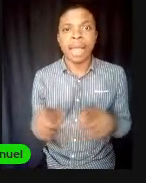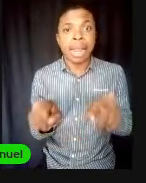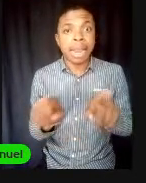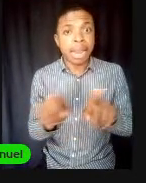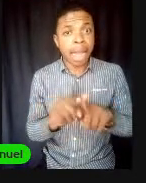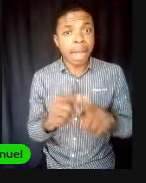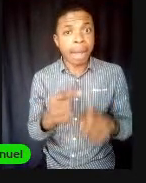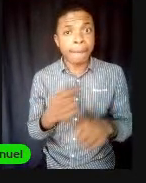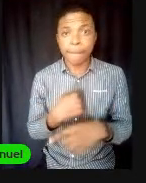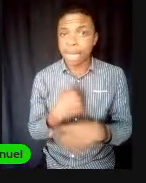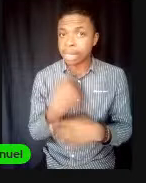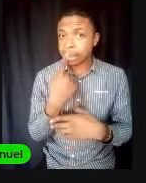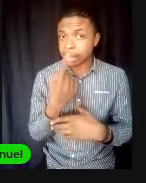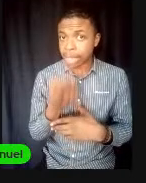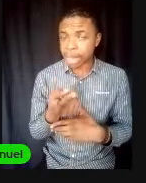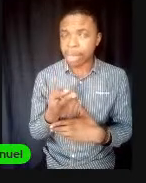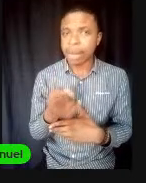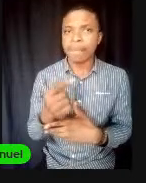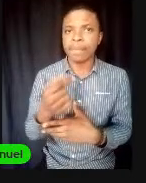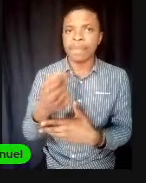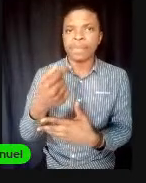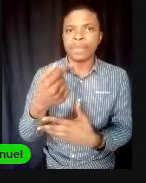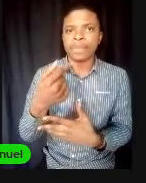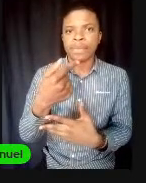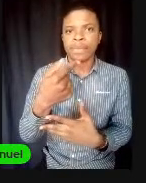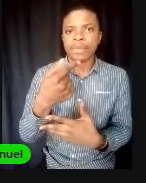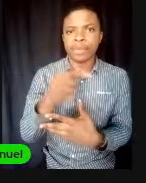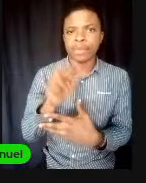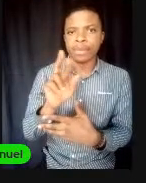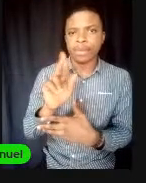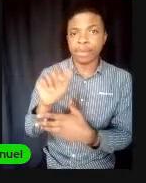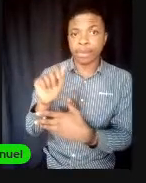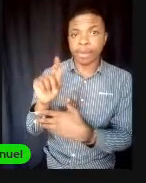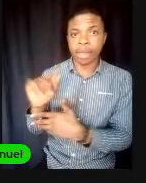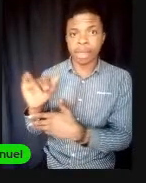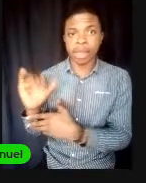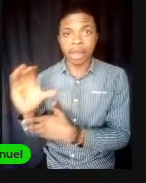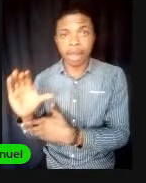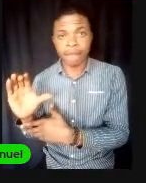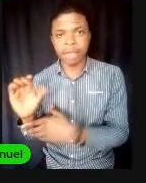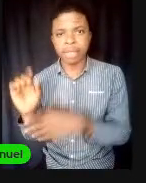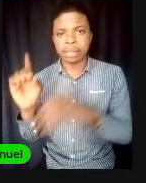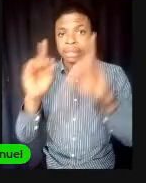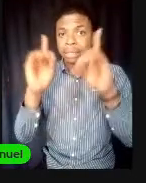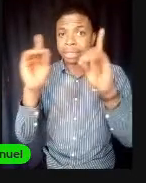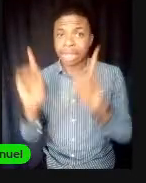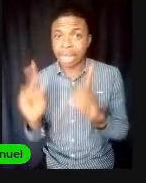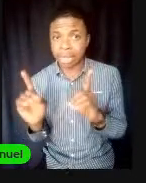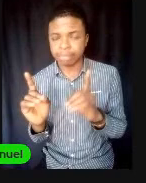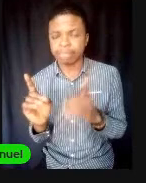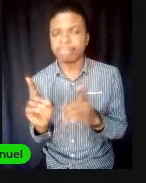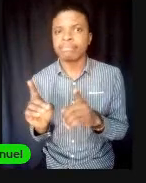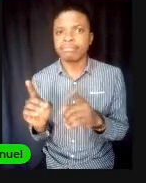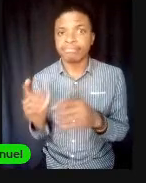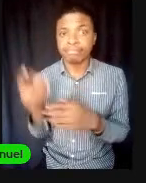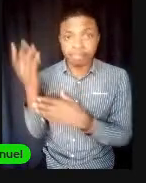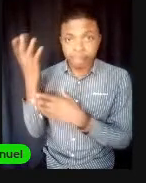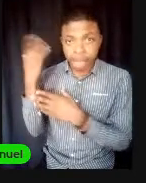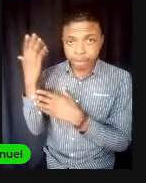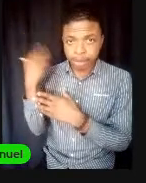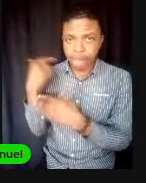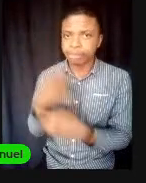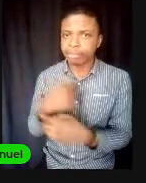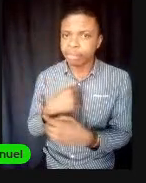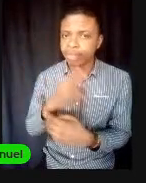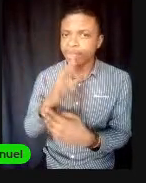up, As I said earlier on, I said design is the process, right? Is